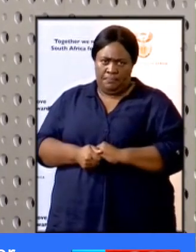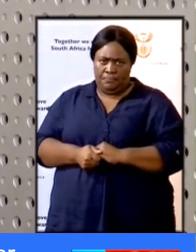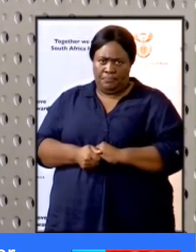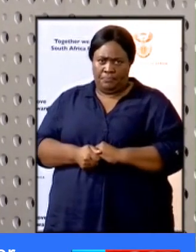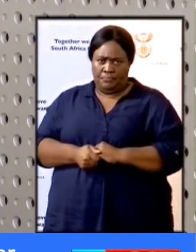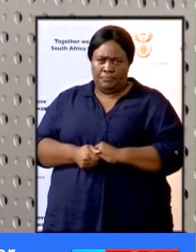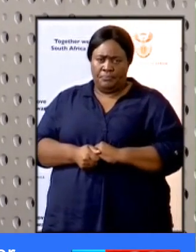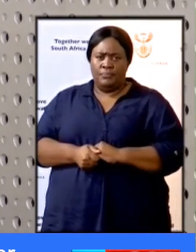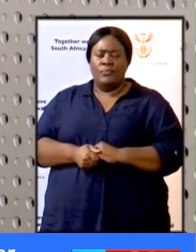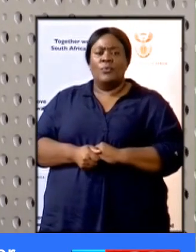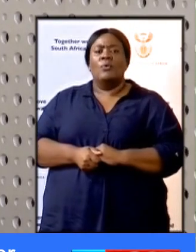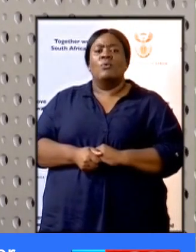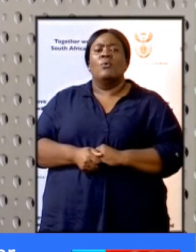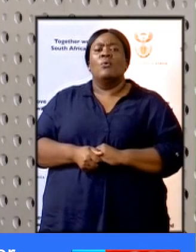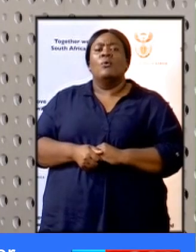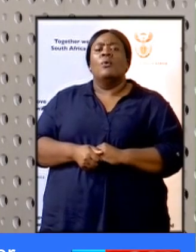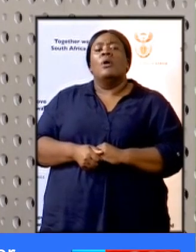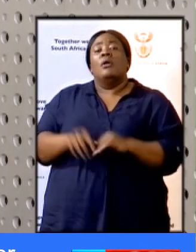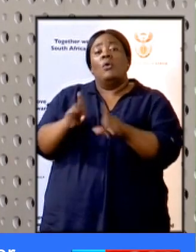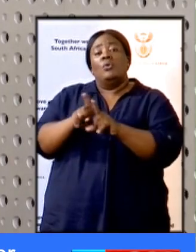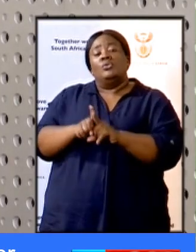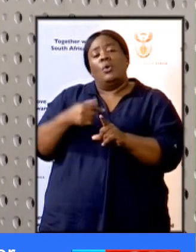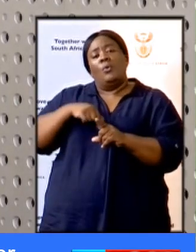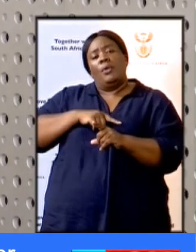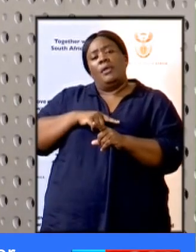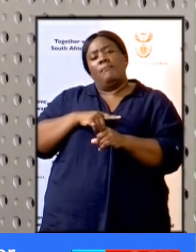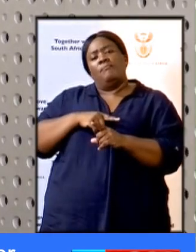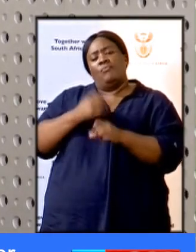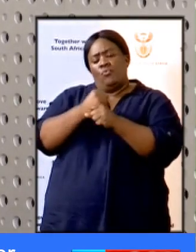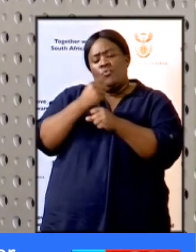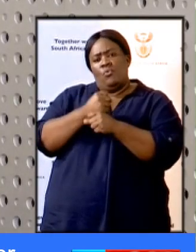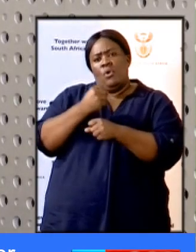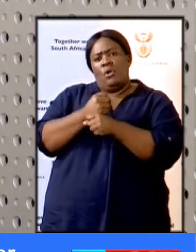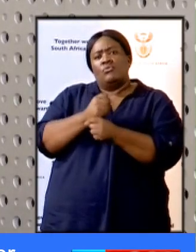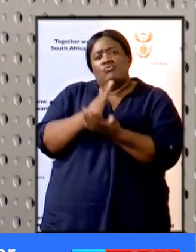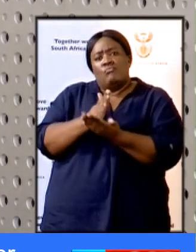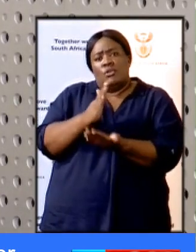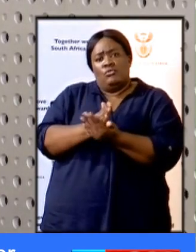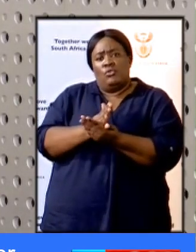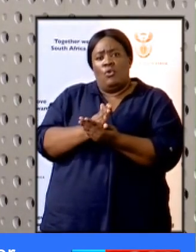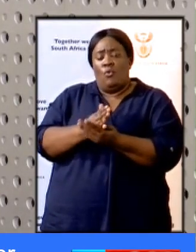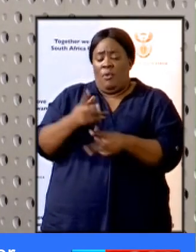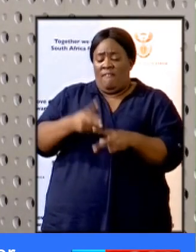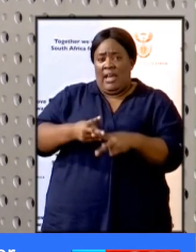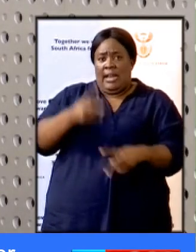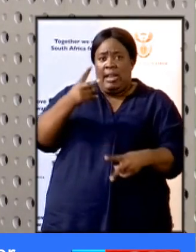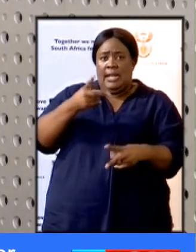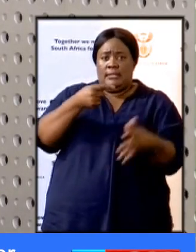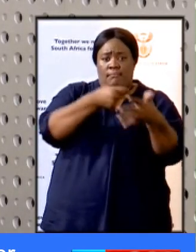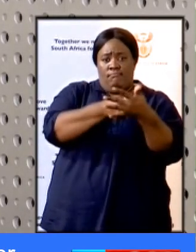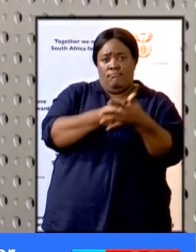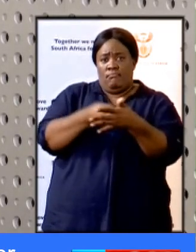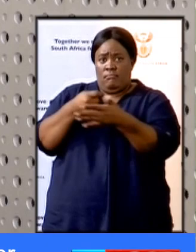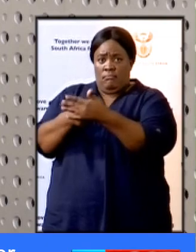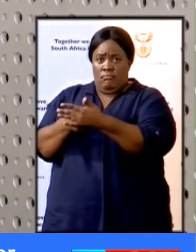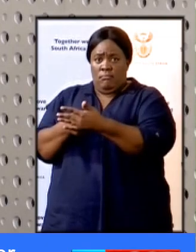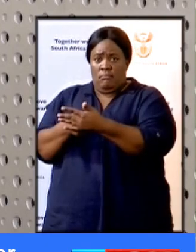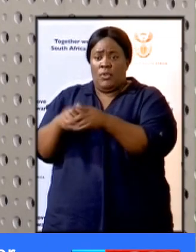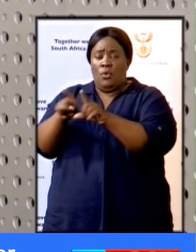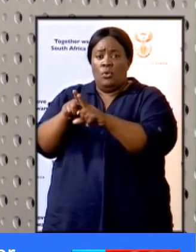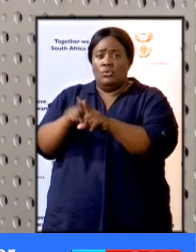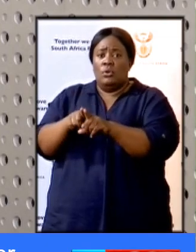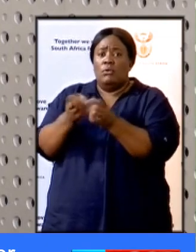We will also be working to finalize the procurement and distribution